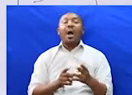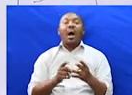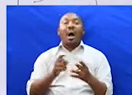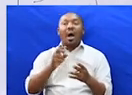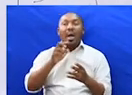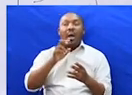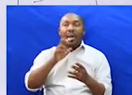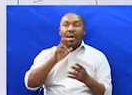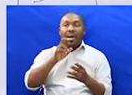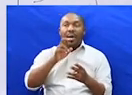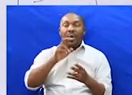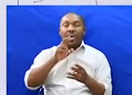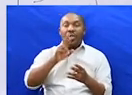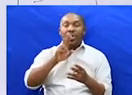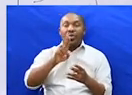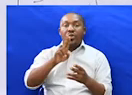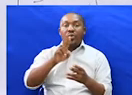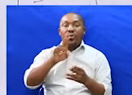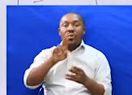uracil. Yes, uracil,